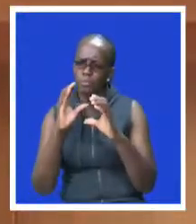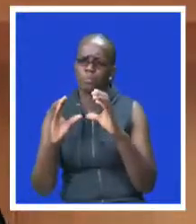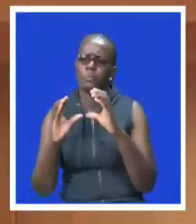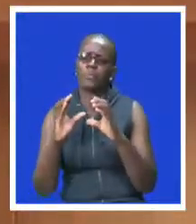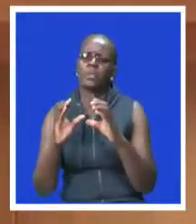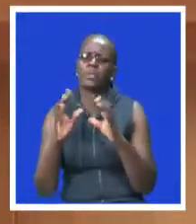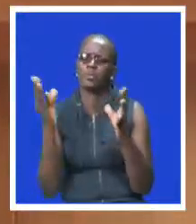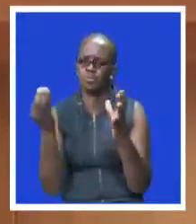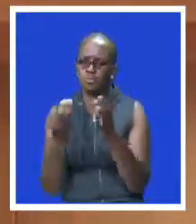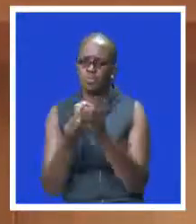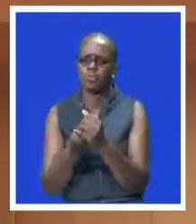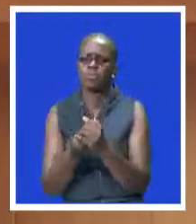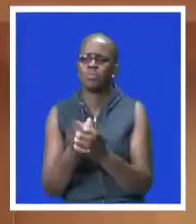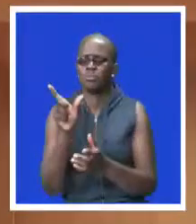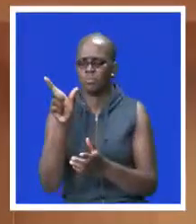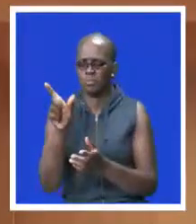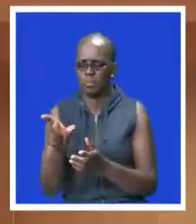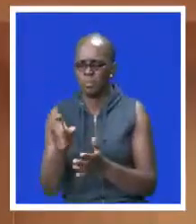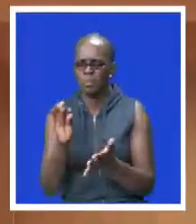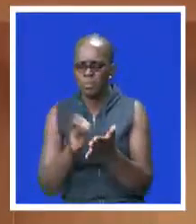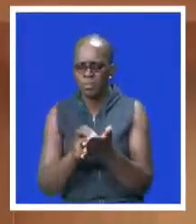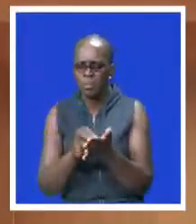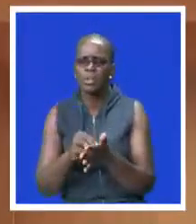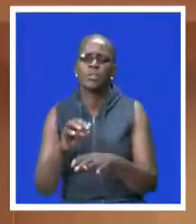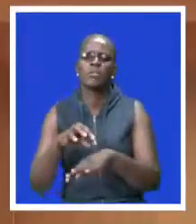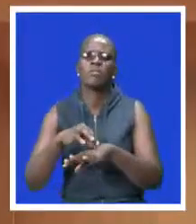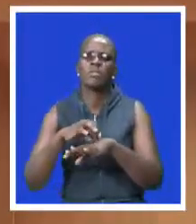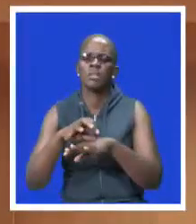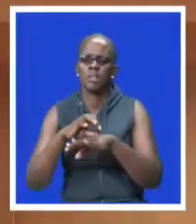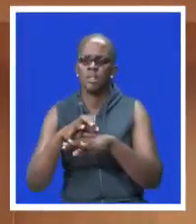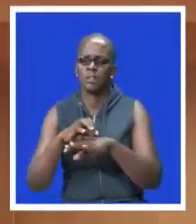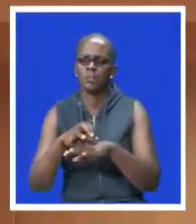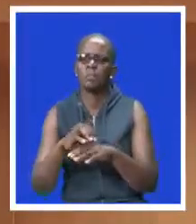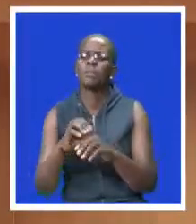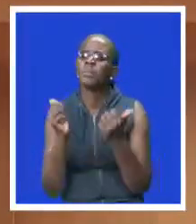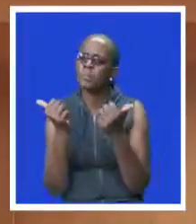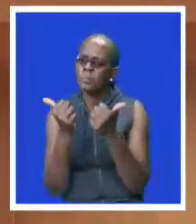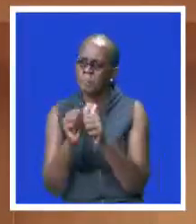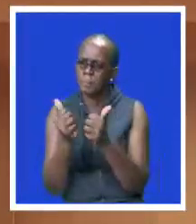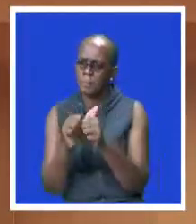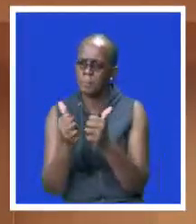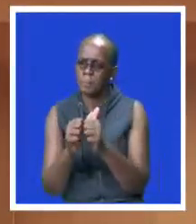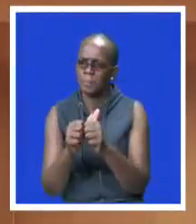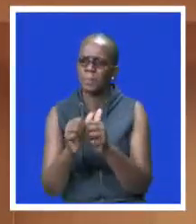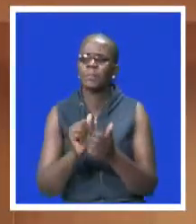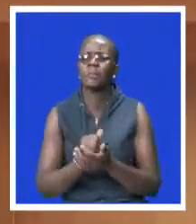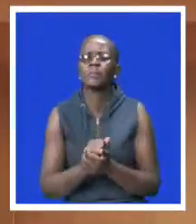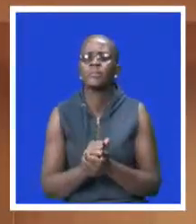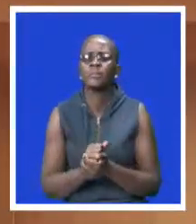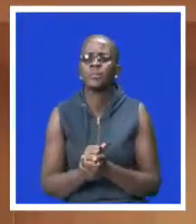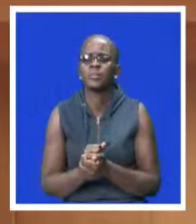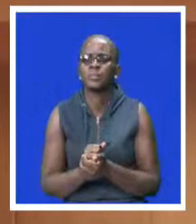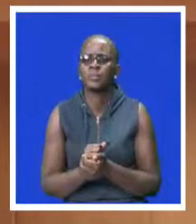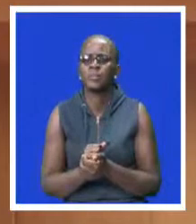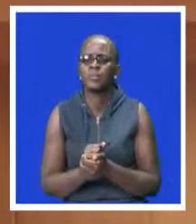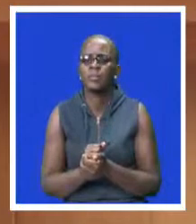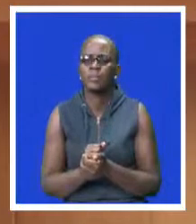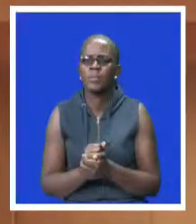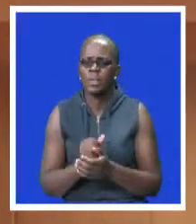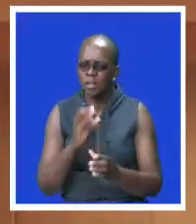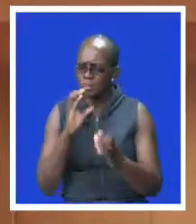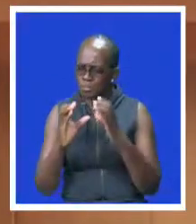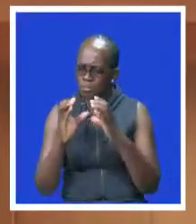showing what? The relationship that you have. It's a friendly one, right? It is a friendly relationship. You communicate